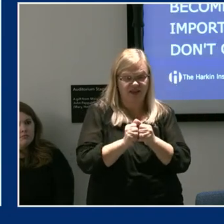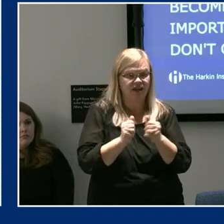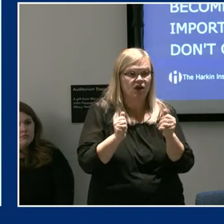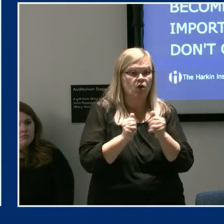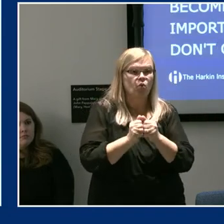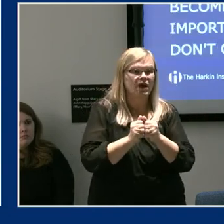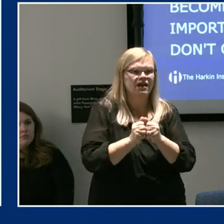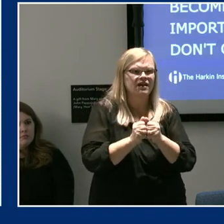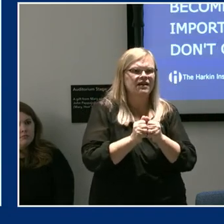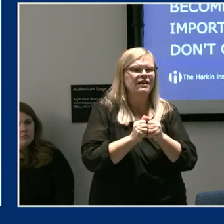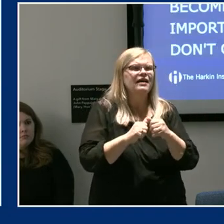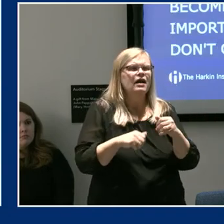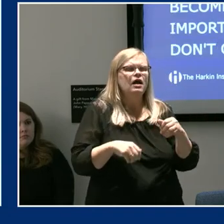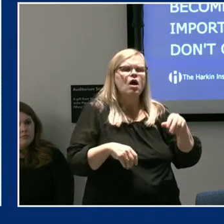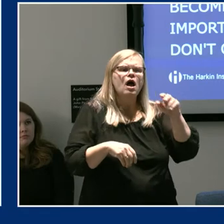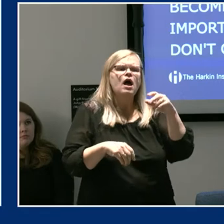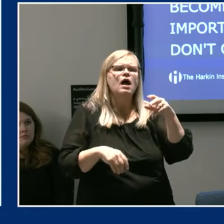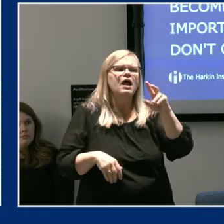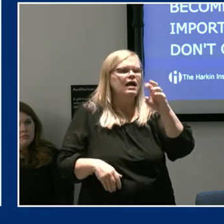with an entitlement is welfare.